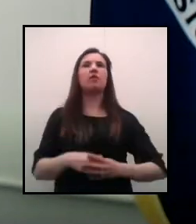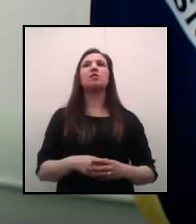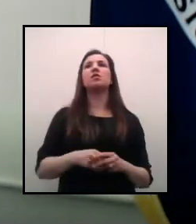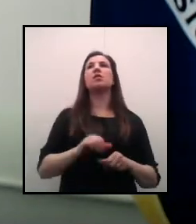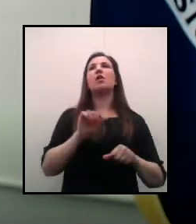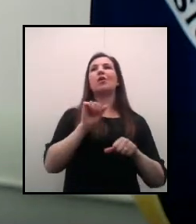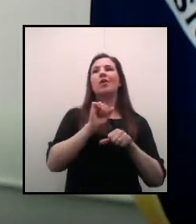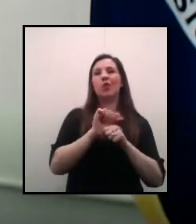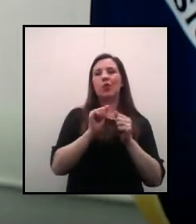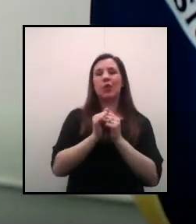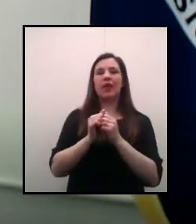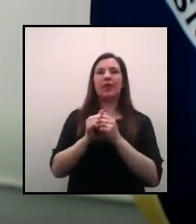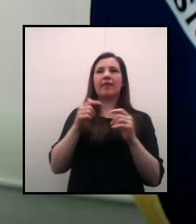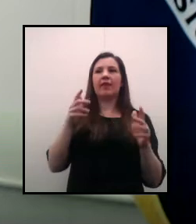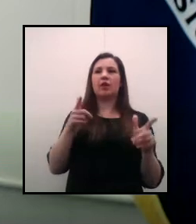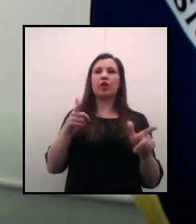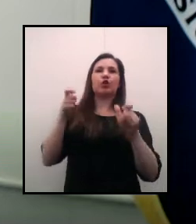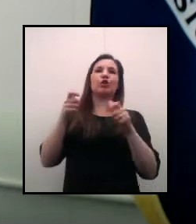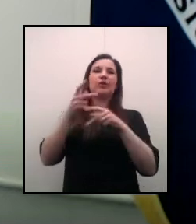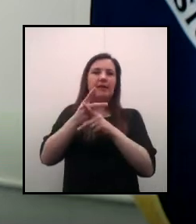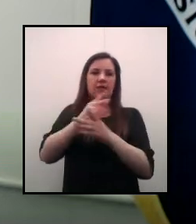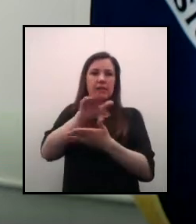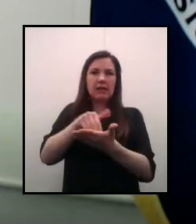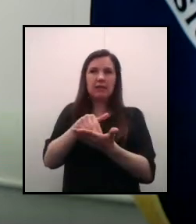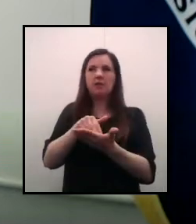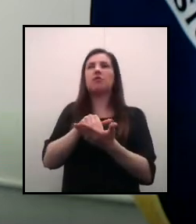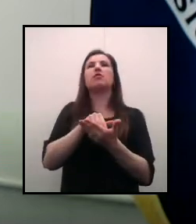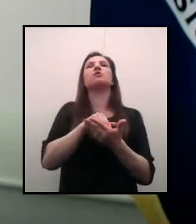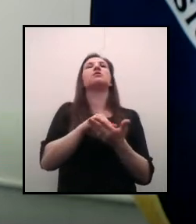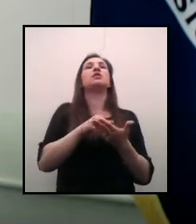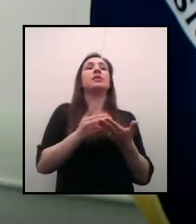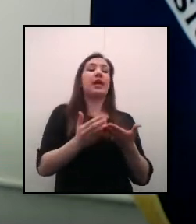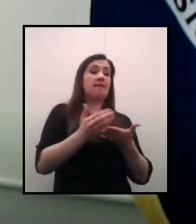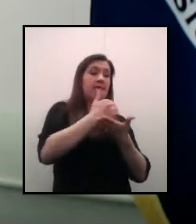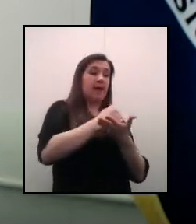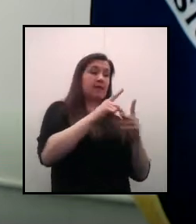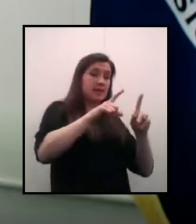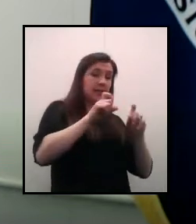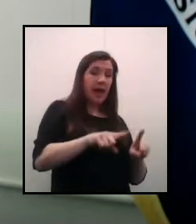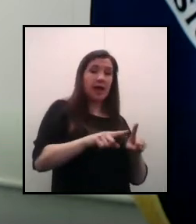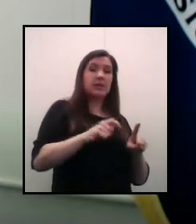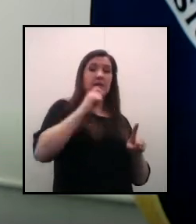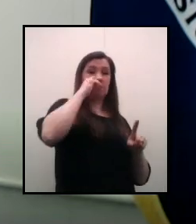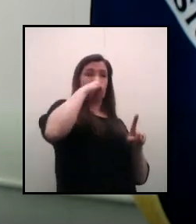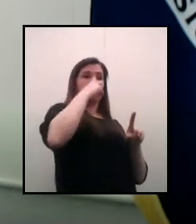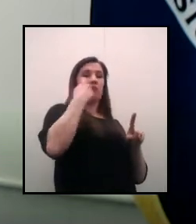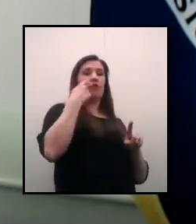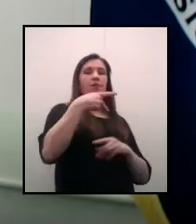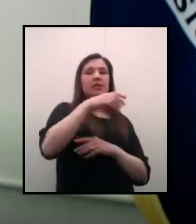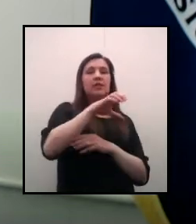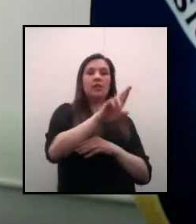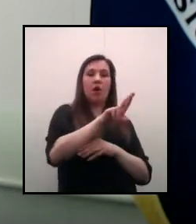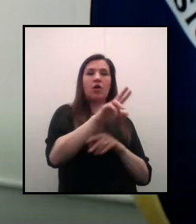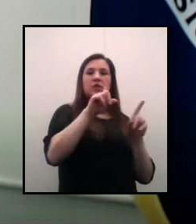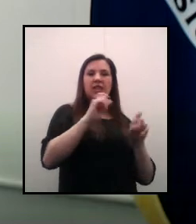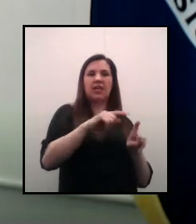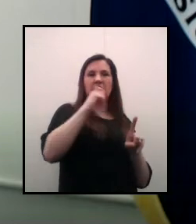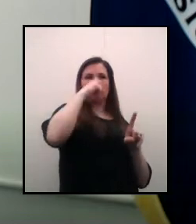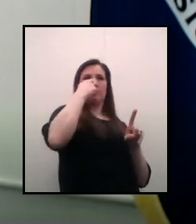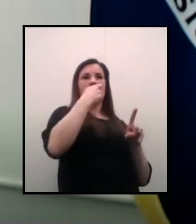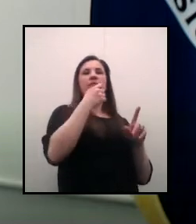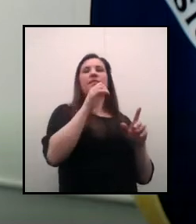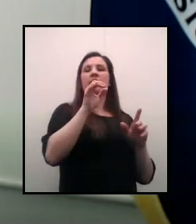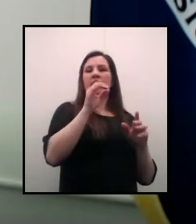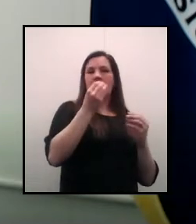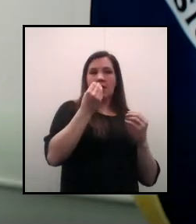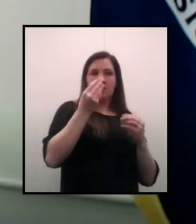urgent care centers, and they should be giving people, where they collect a specimen for the PCR test, the nasal swab